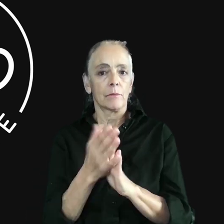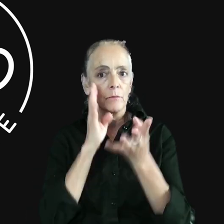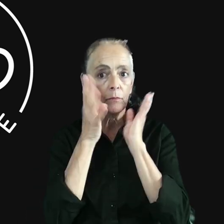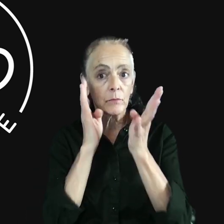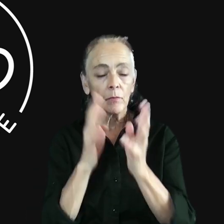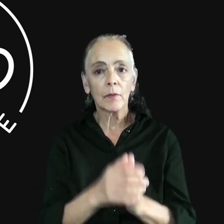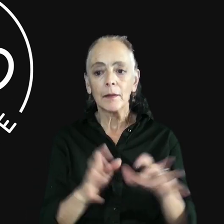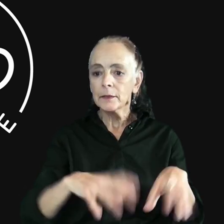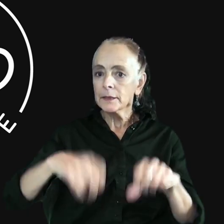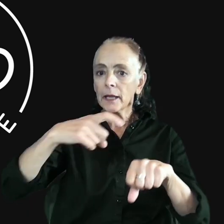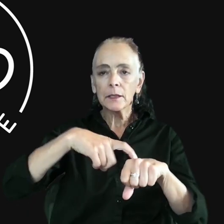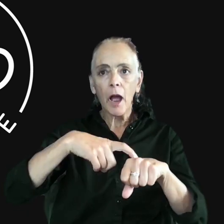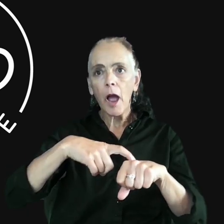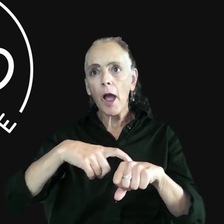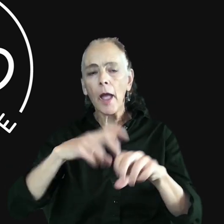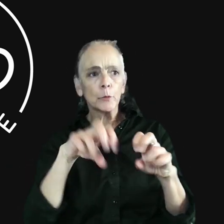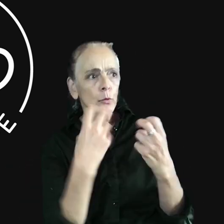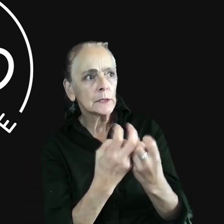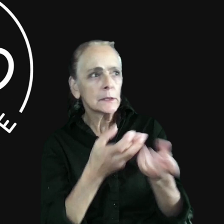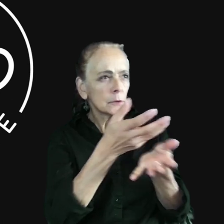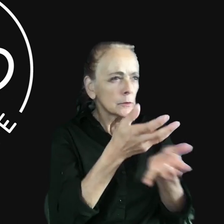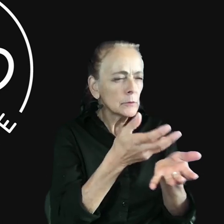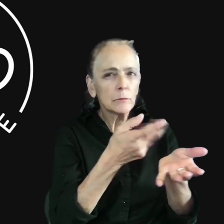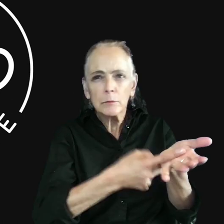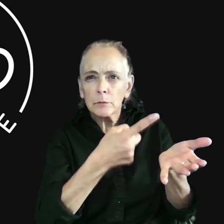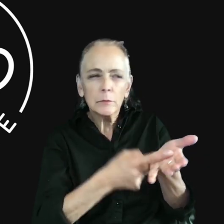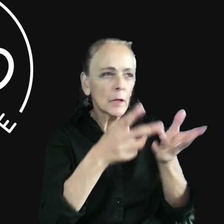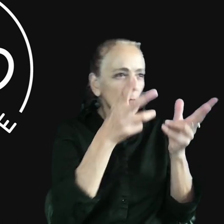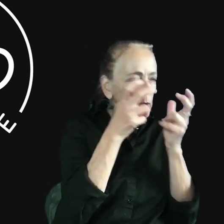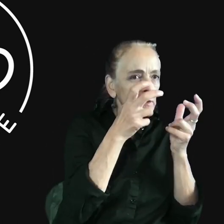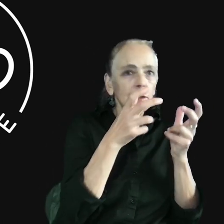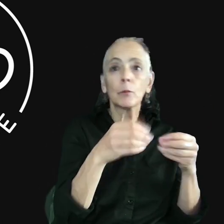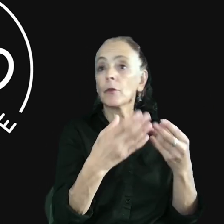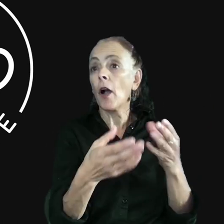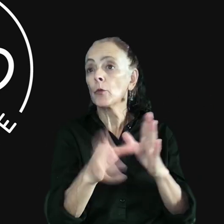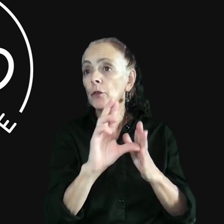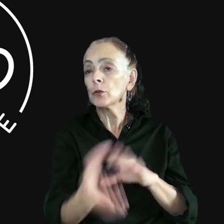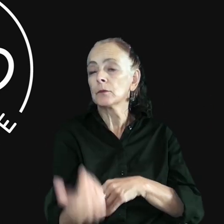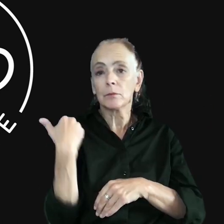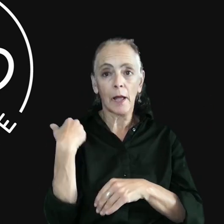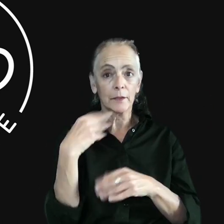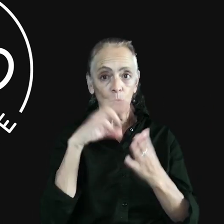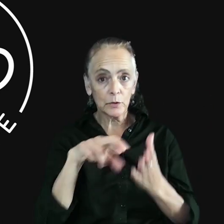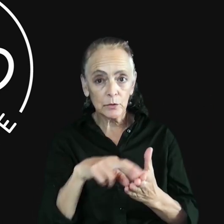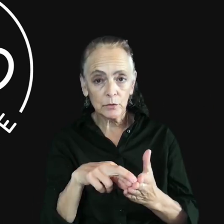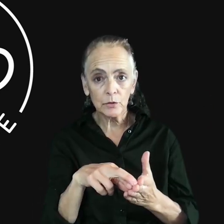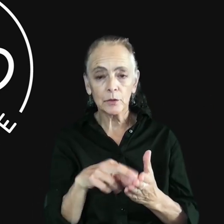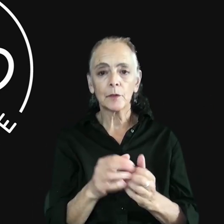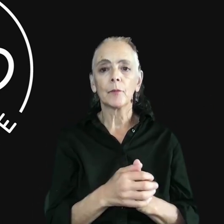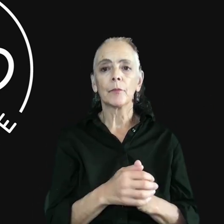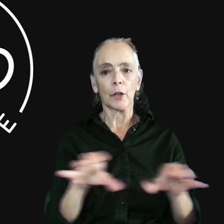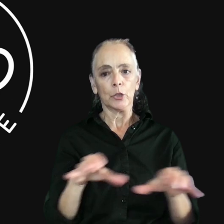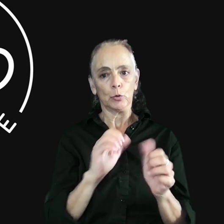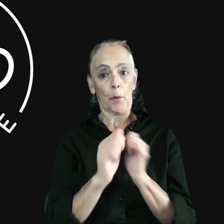take time to sit and talk with them listen provide reviews of past research that has been done to be able to do